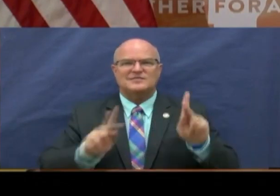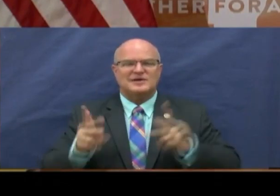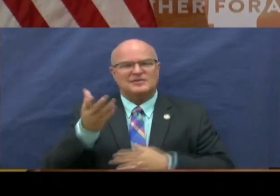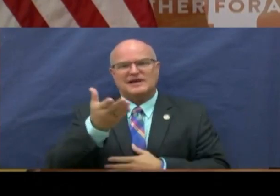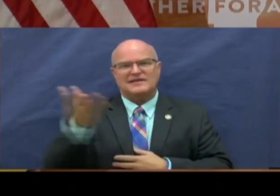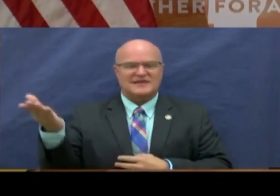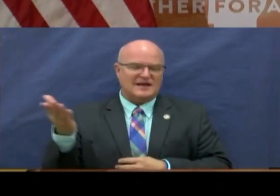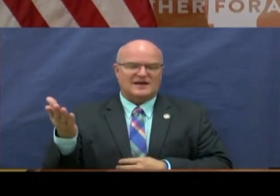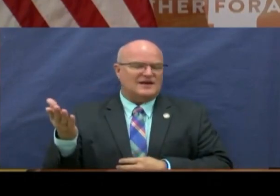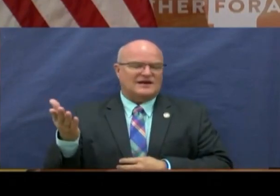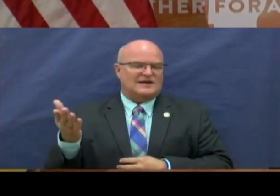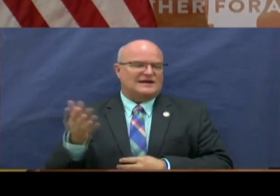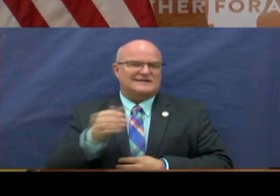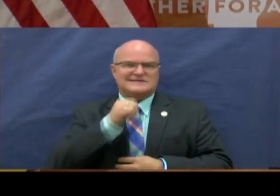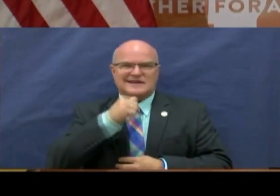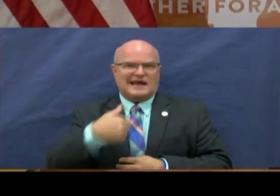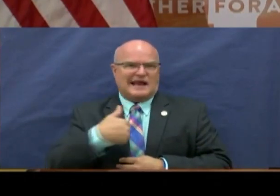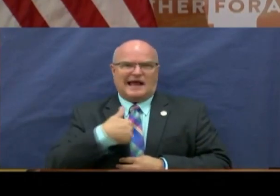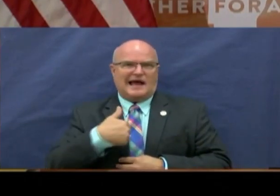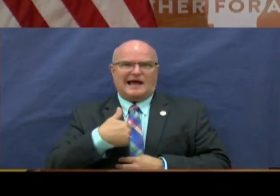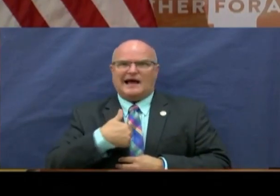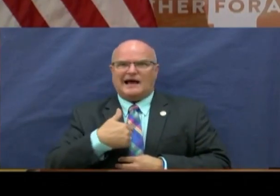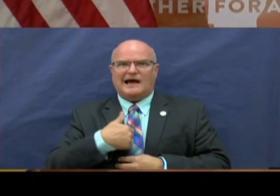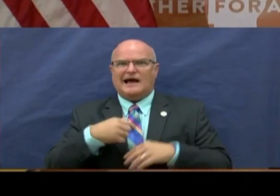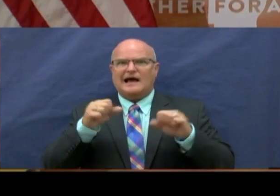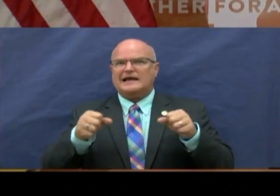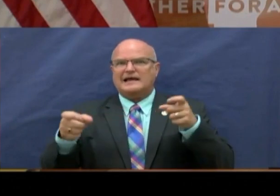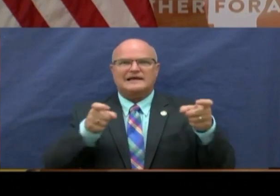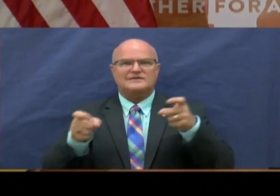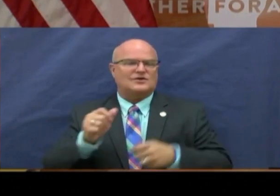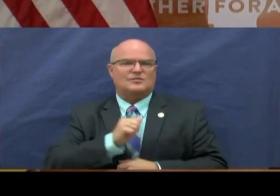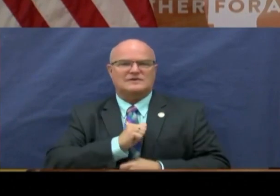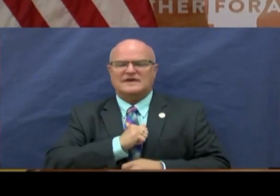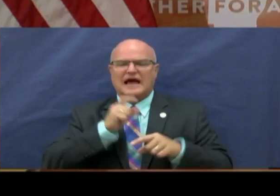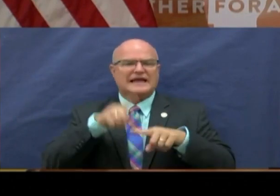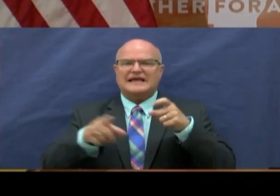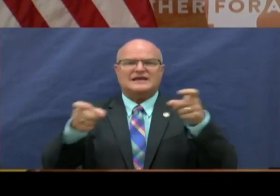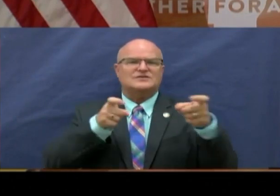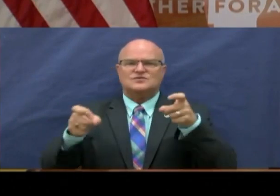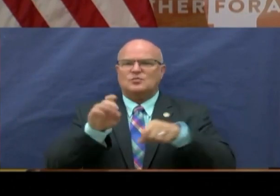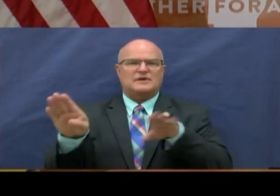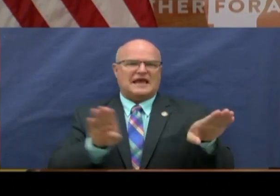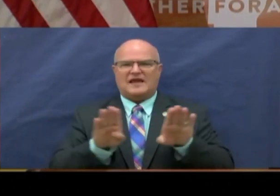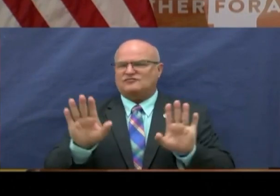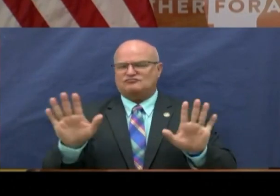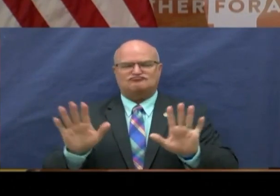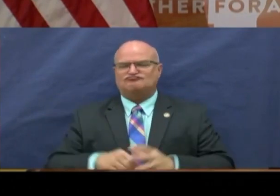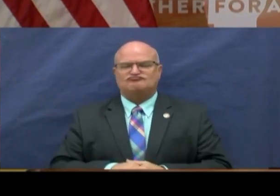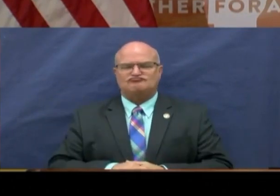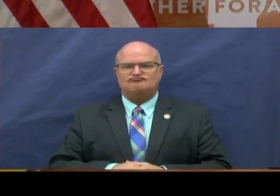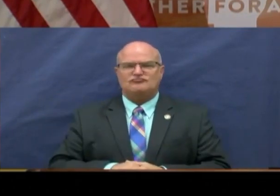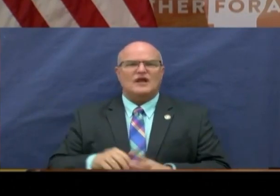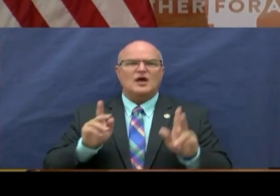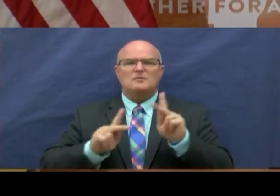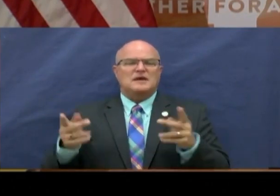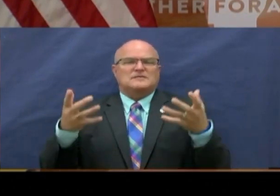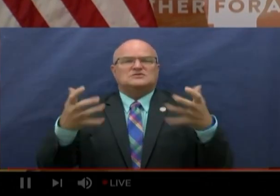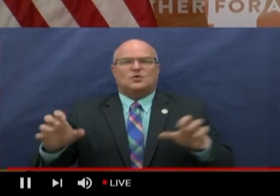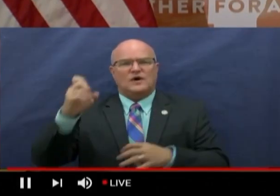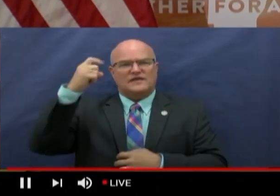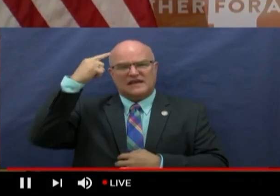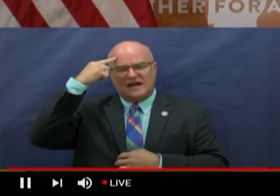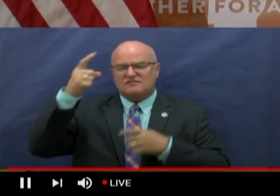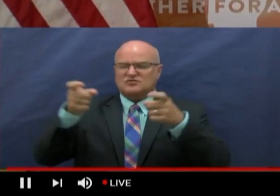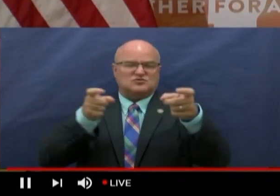that I can control everybody's behavior. I don't think anybody wants the governor or the state to